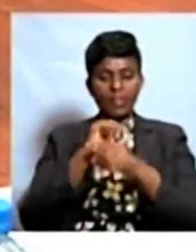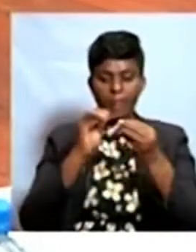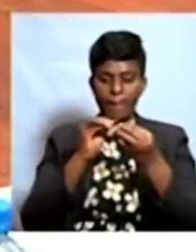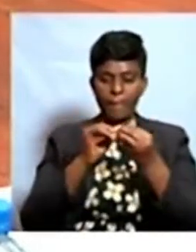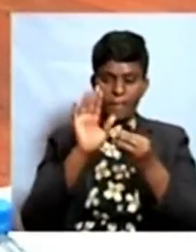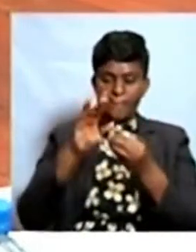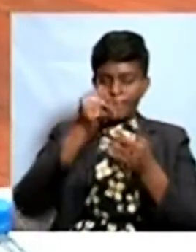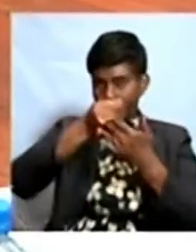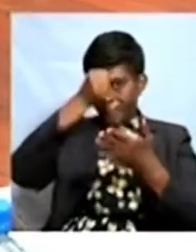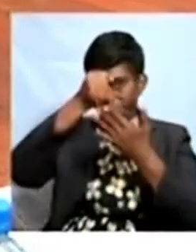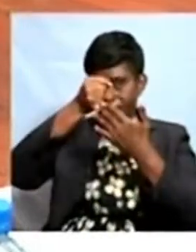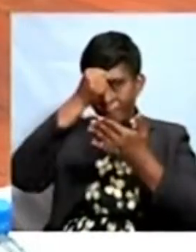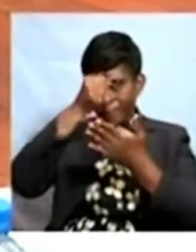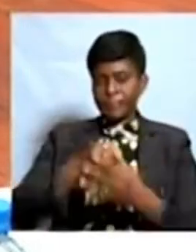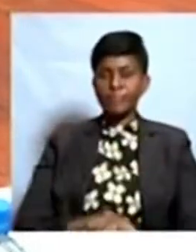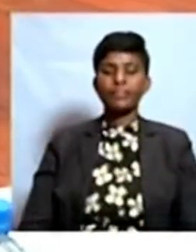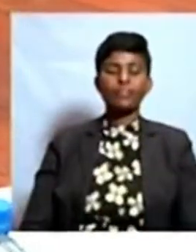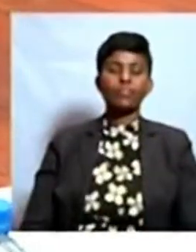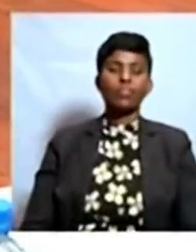their students.